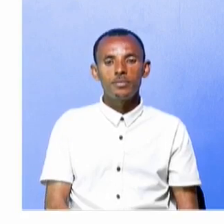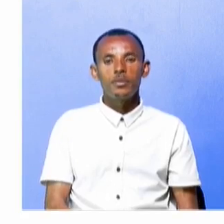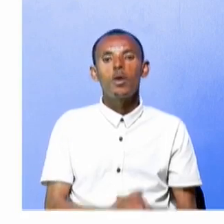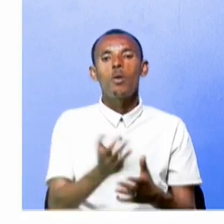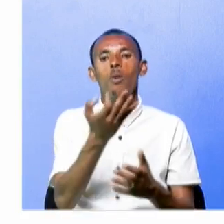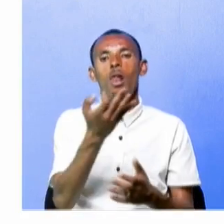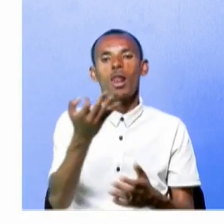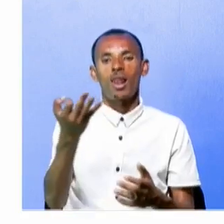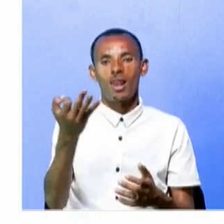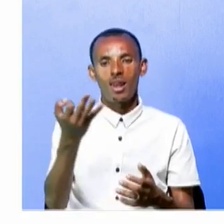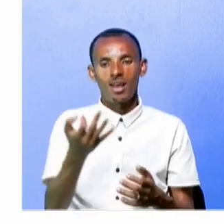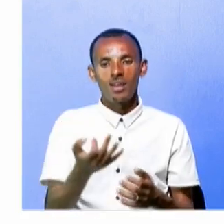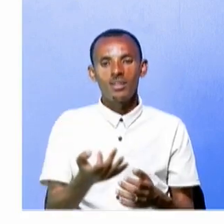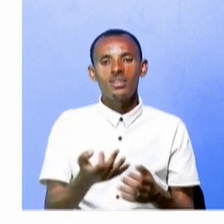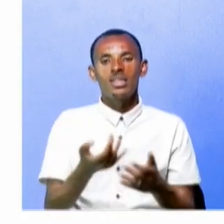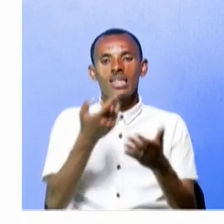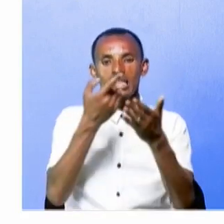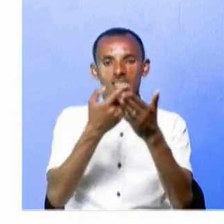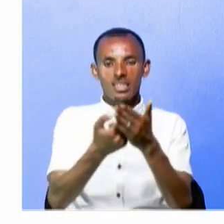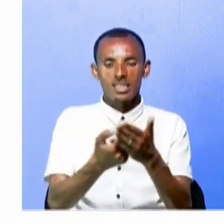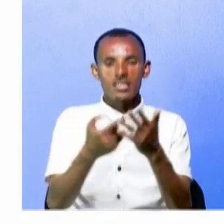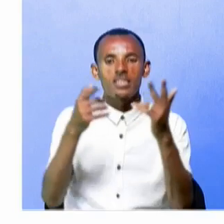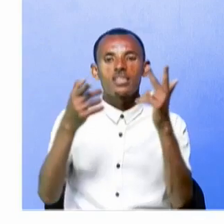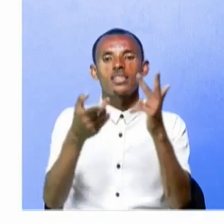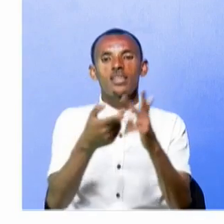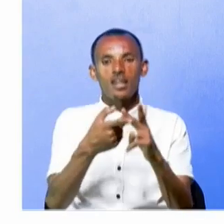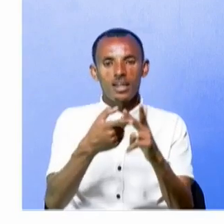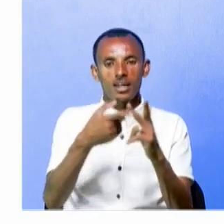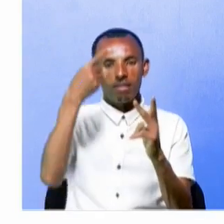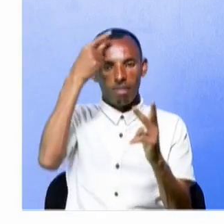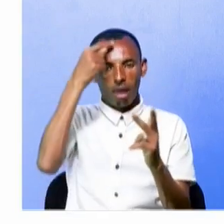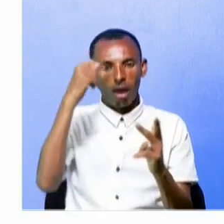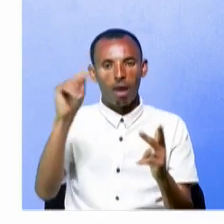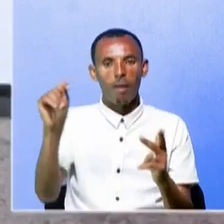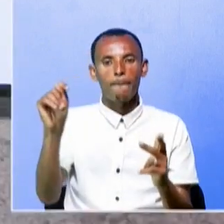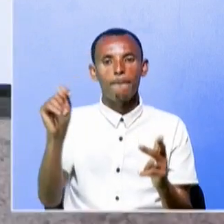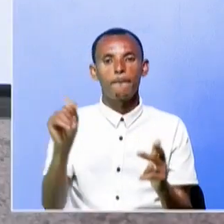Well, in this third theorem,